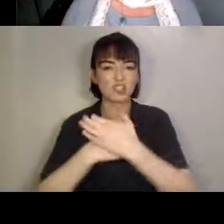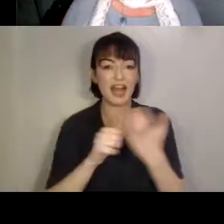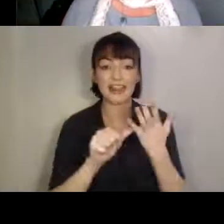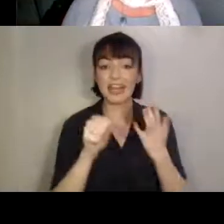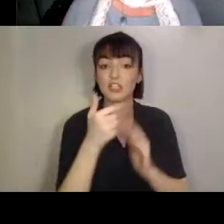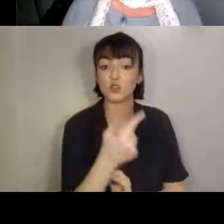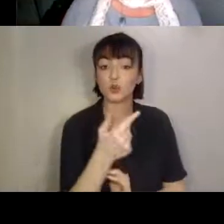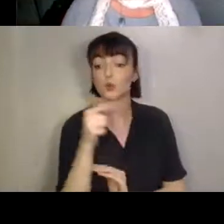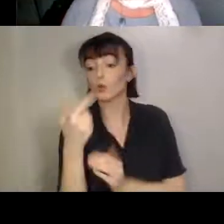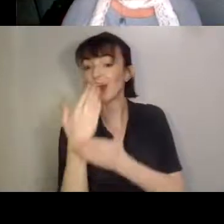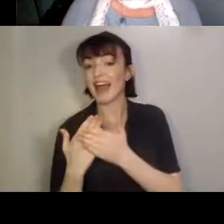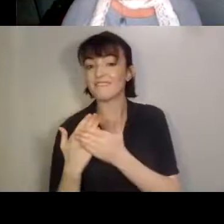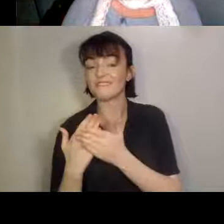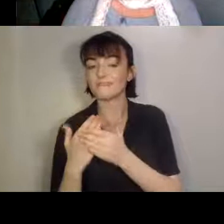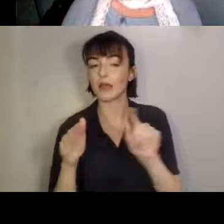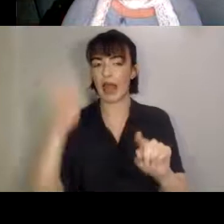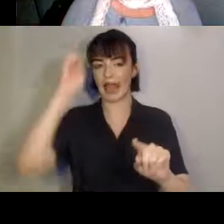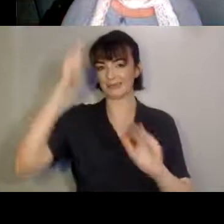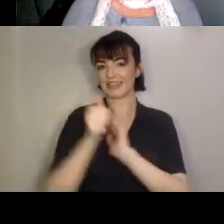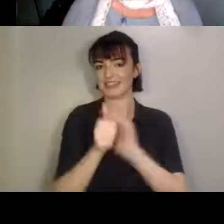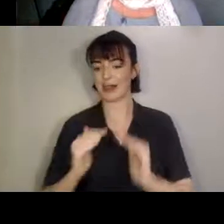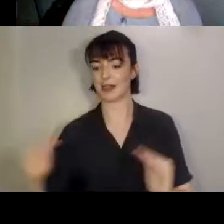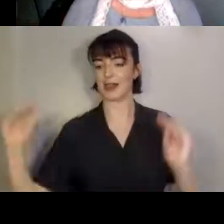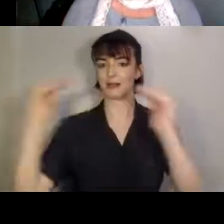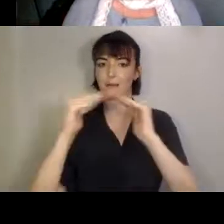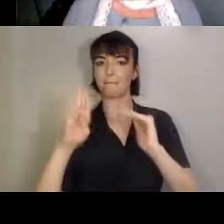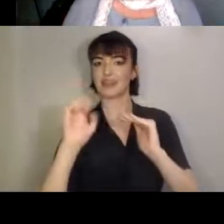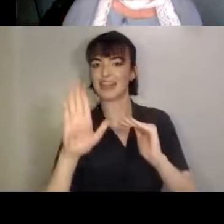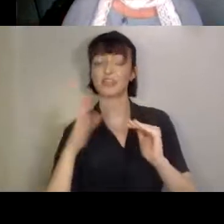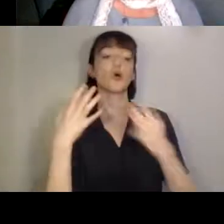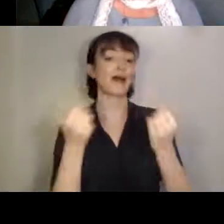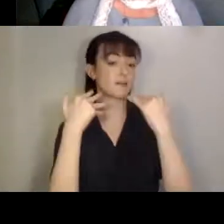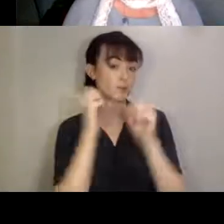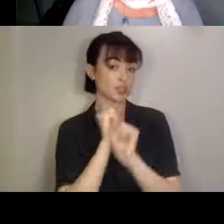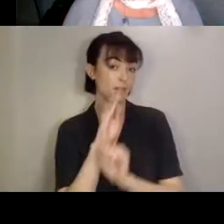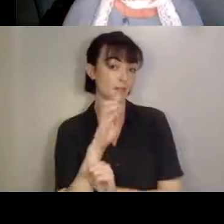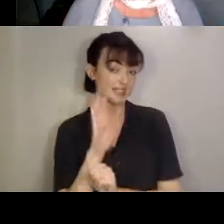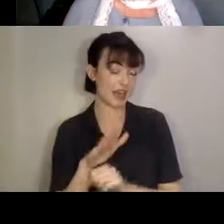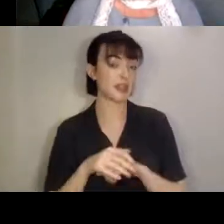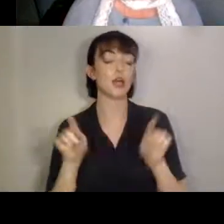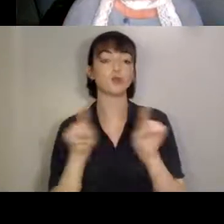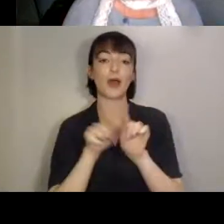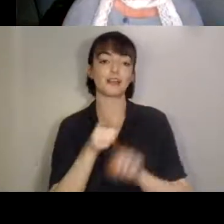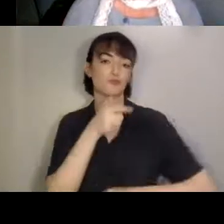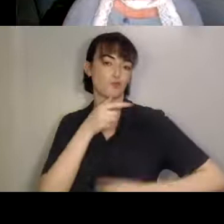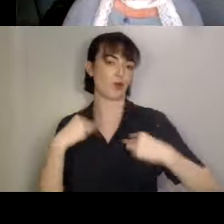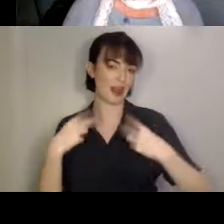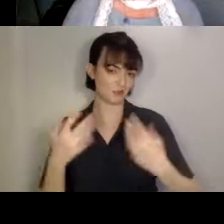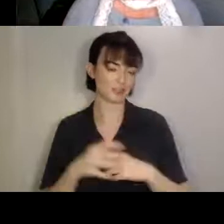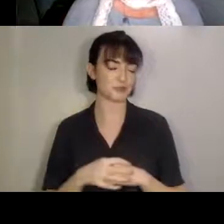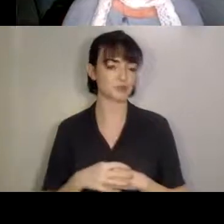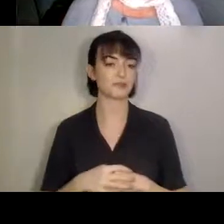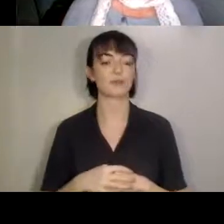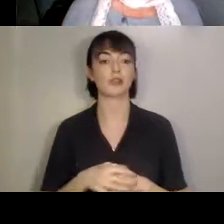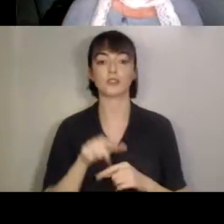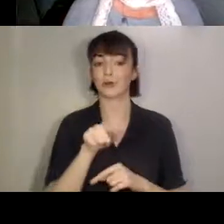be exhibiting in terms of their BSL. So there is information about BSL as well as spoken language. And at this very